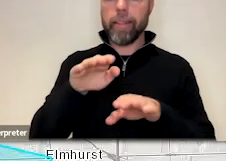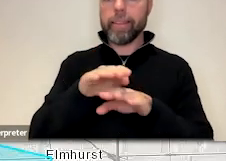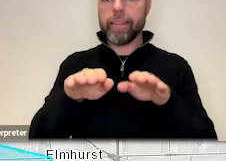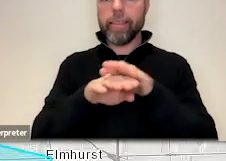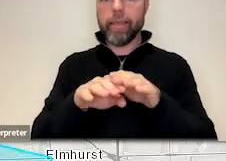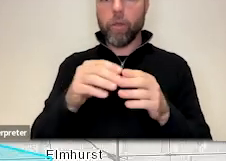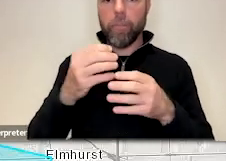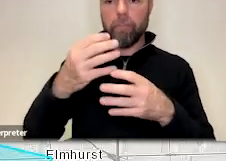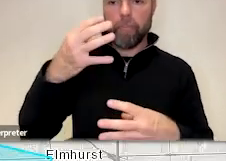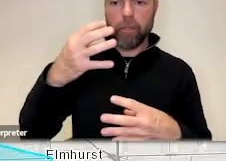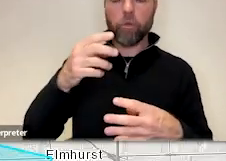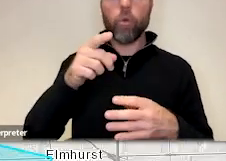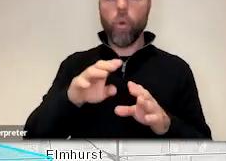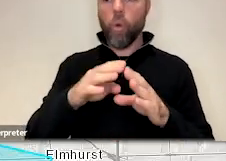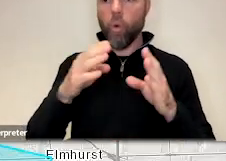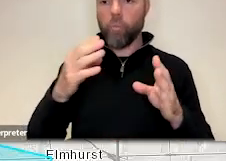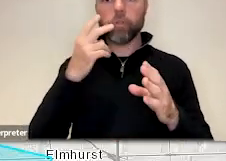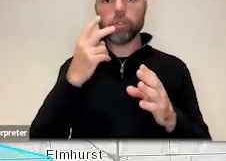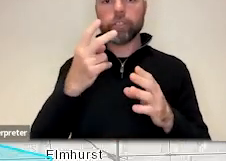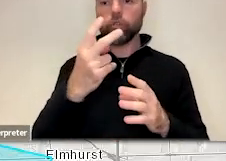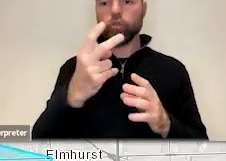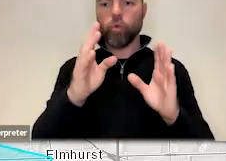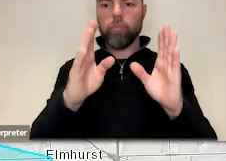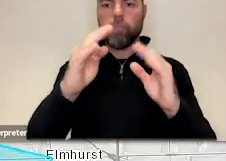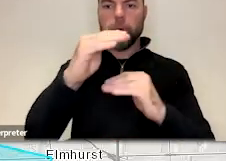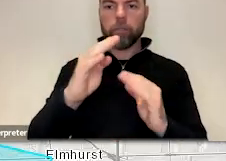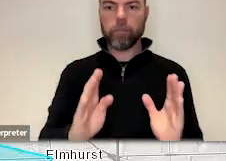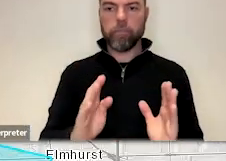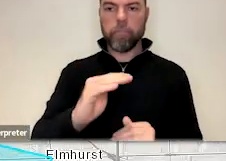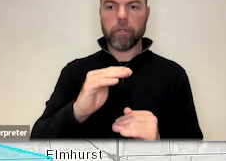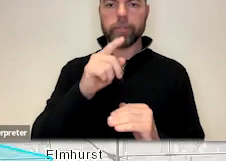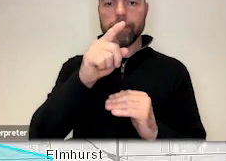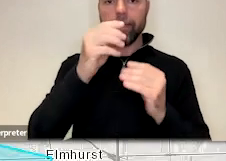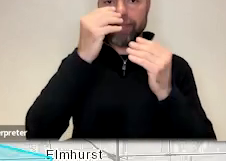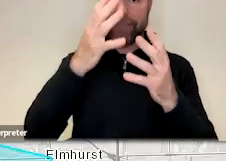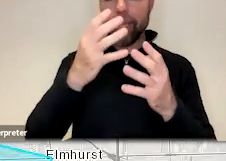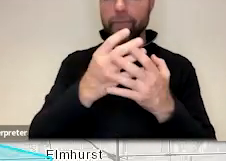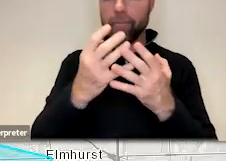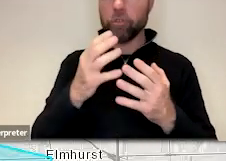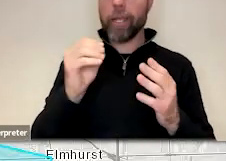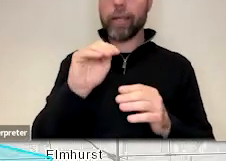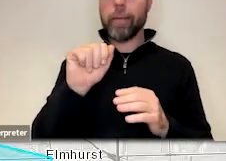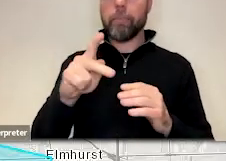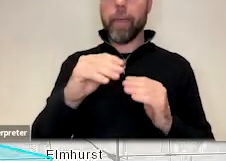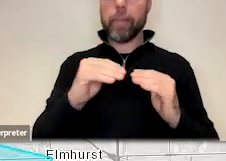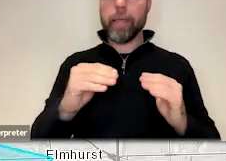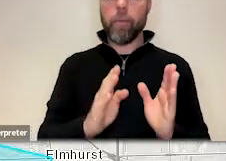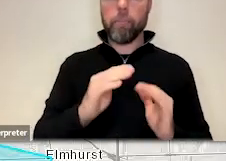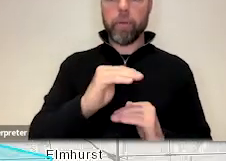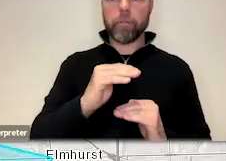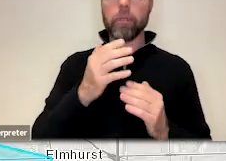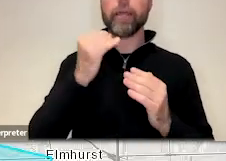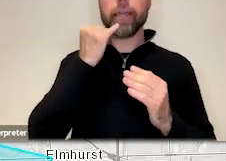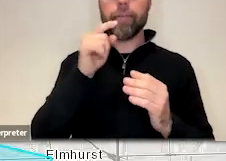I open this up, I'm greeted with sort of 2 little boxes here, our data filters box and our map layers box. Again, if